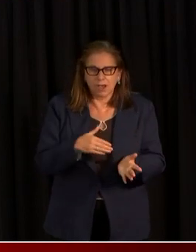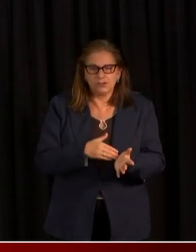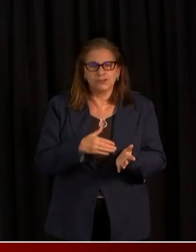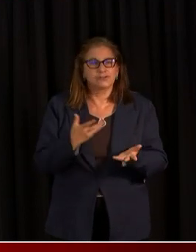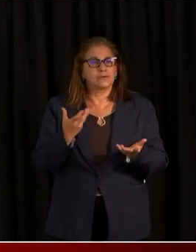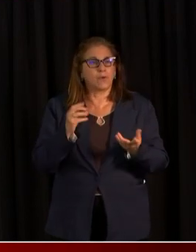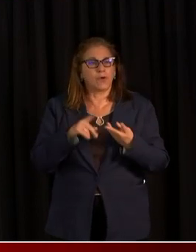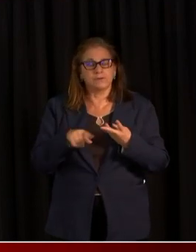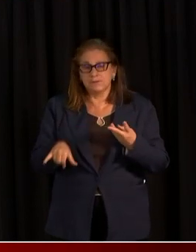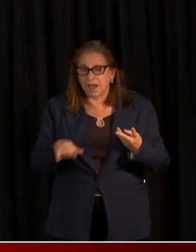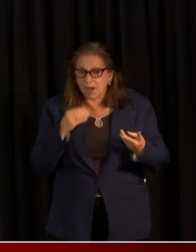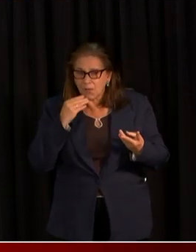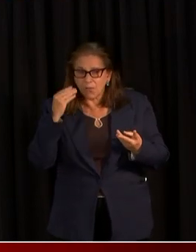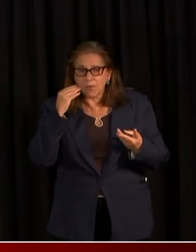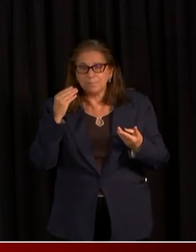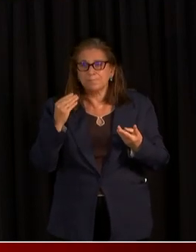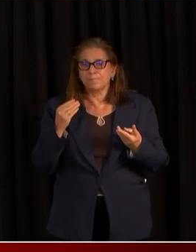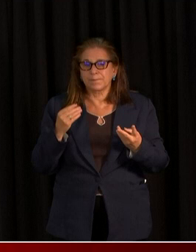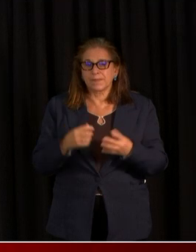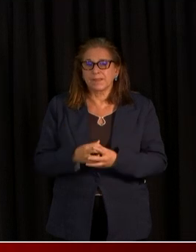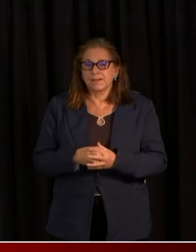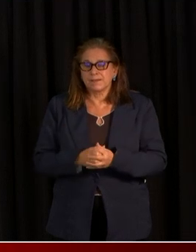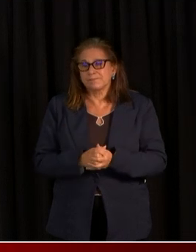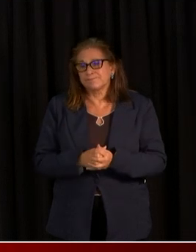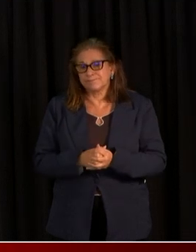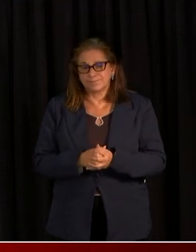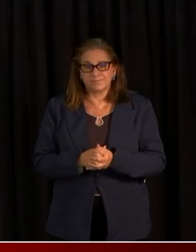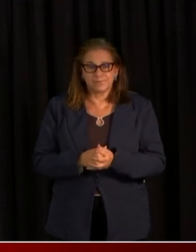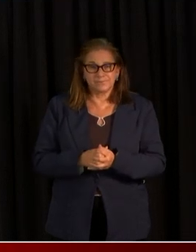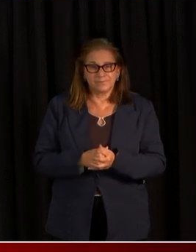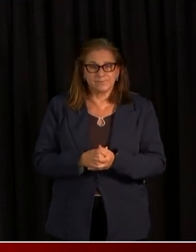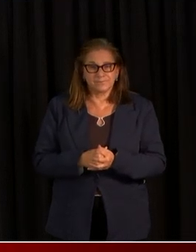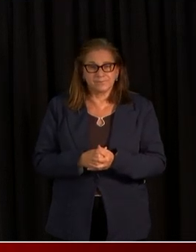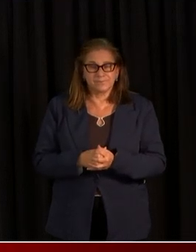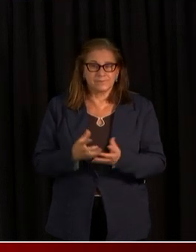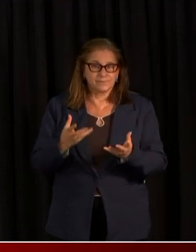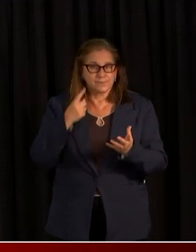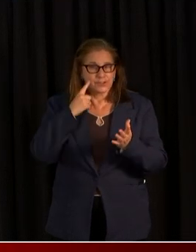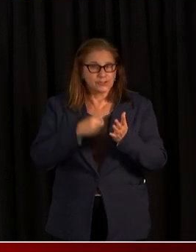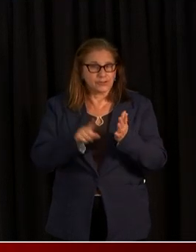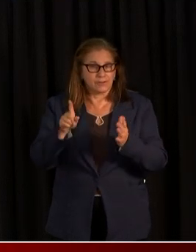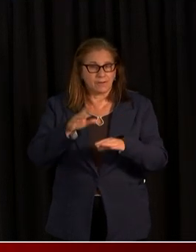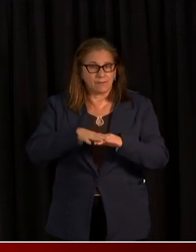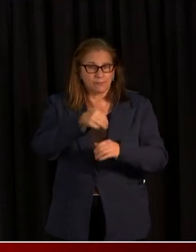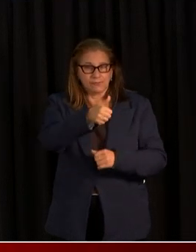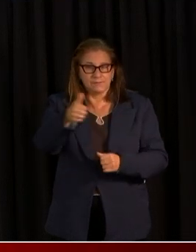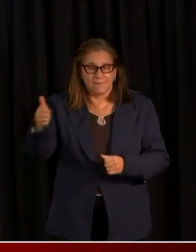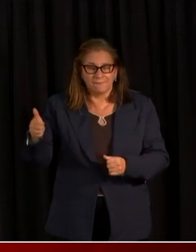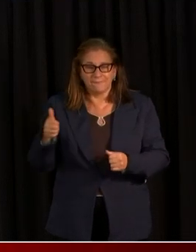home post-test to monitor your symptoms.